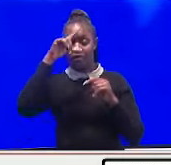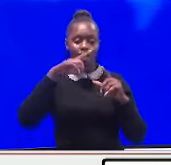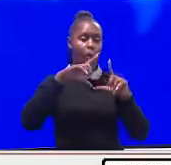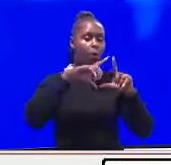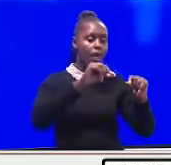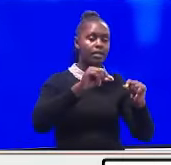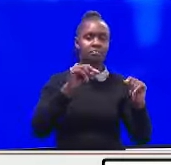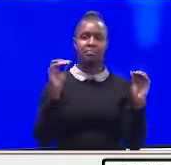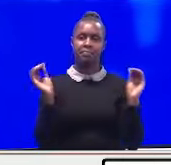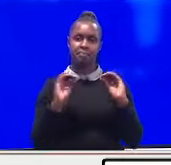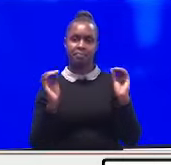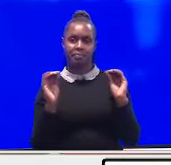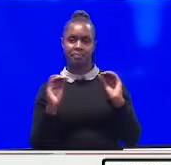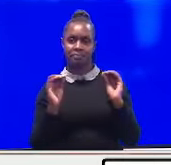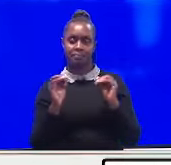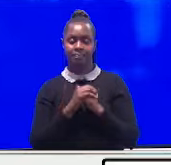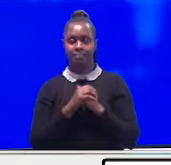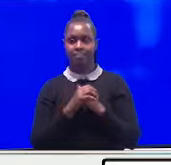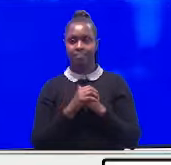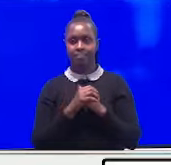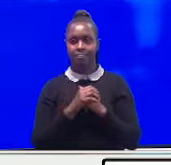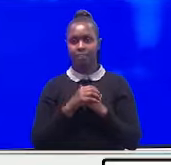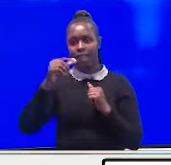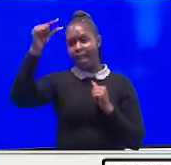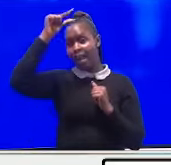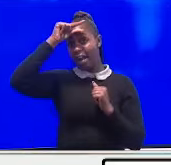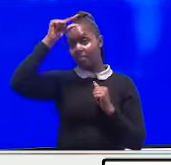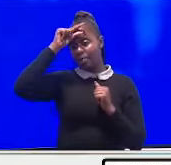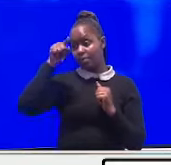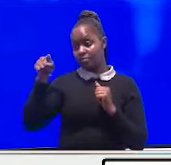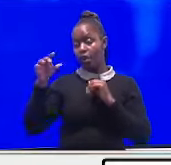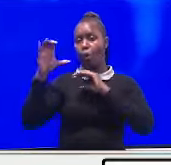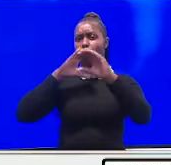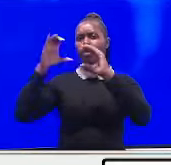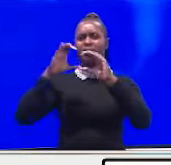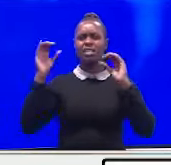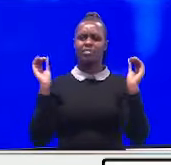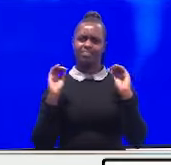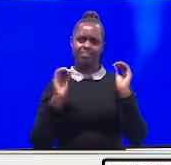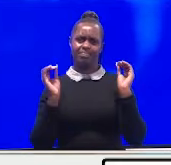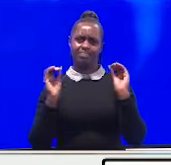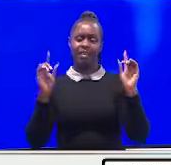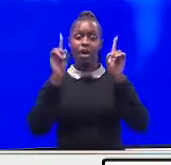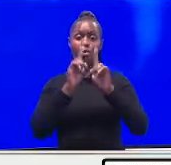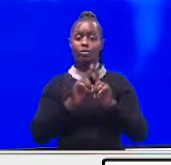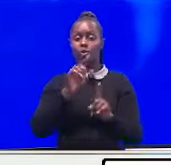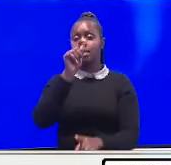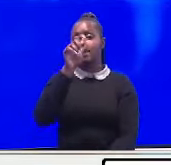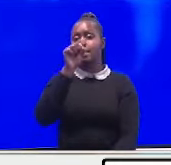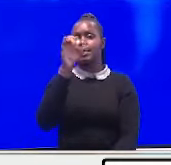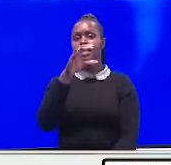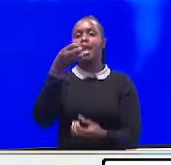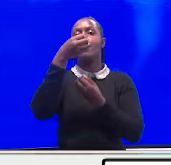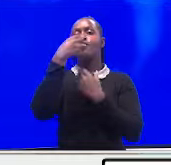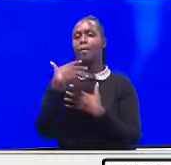any directive, at least not yet. The government is not communicating, even the TSC, hawatuambi